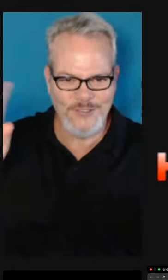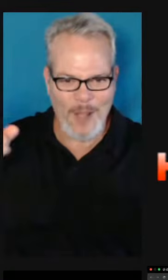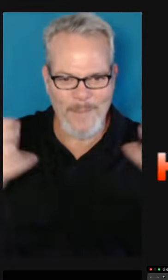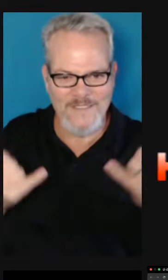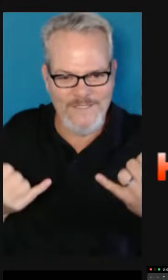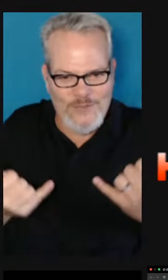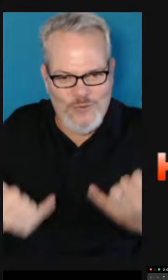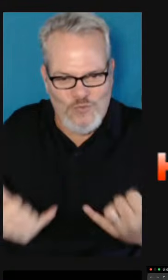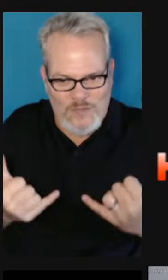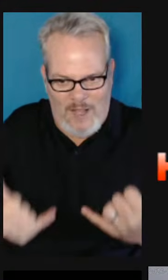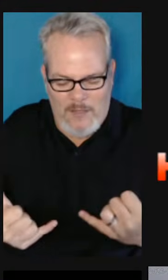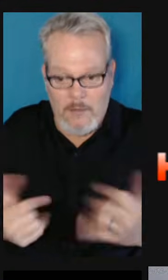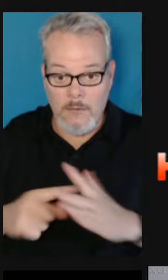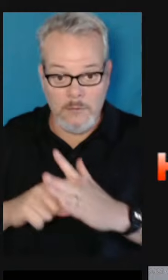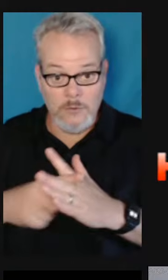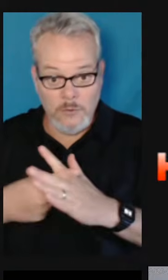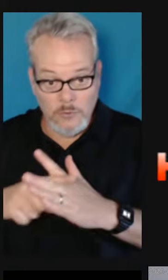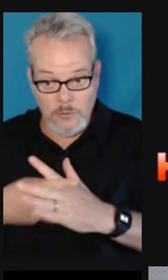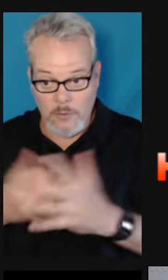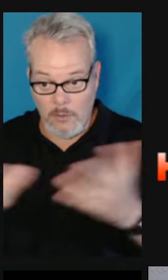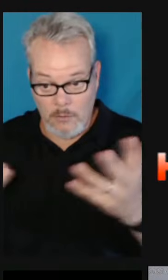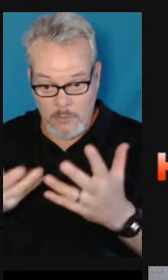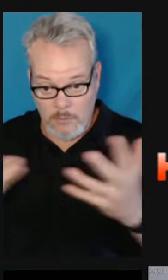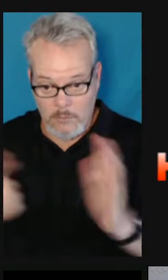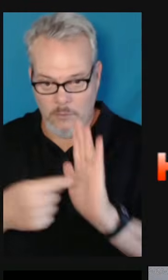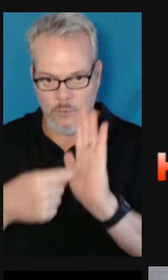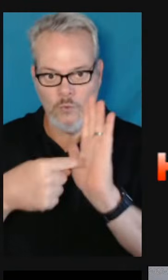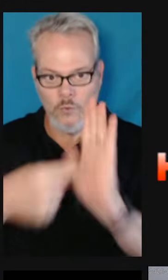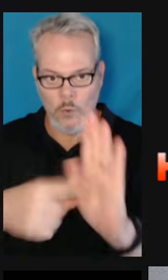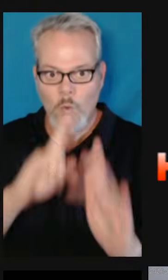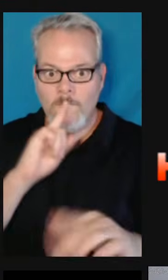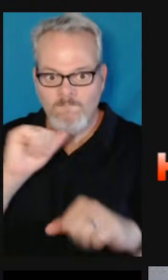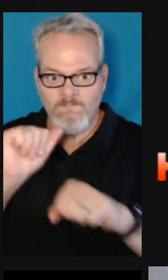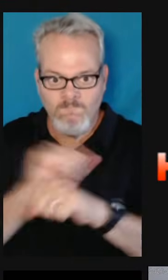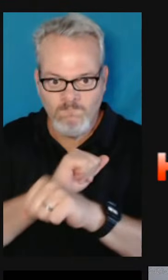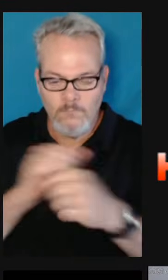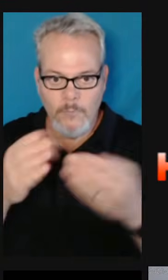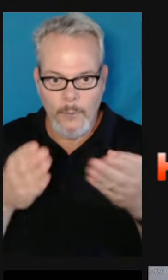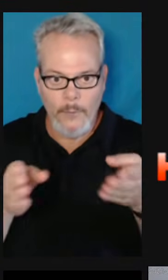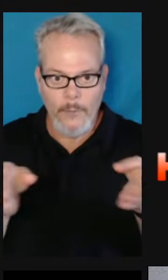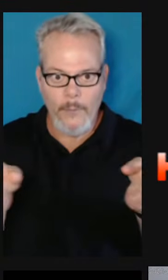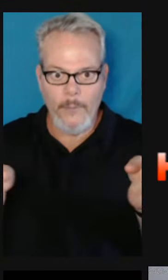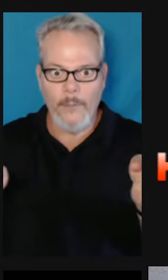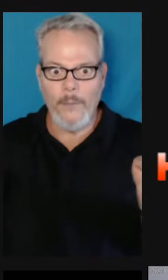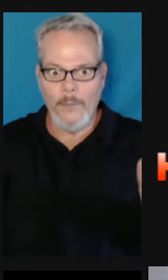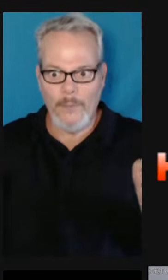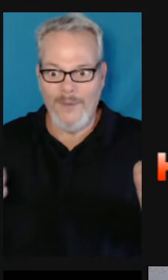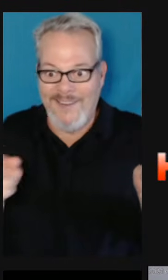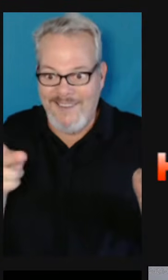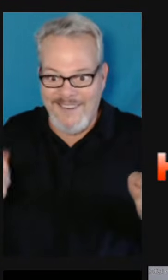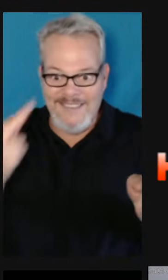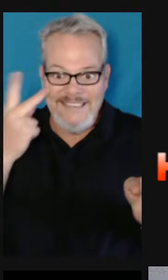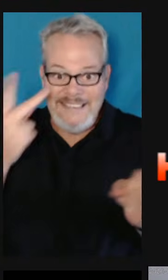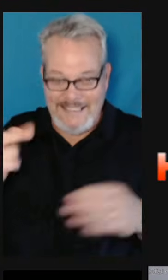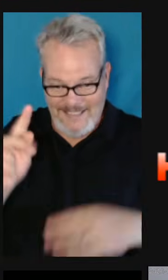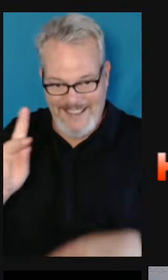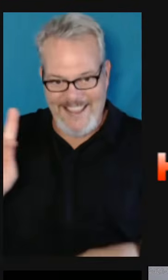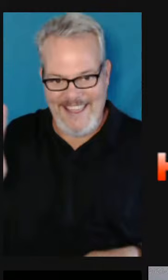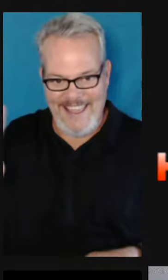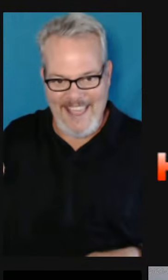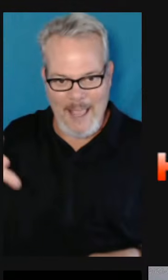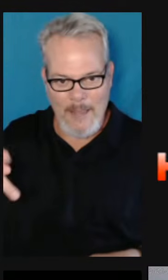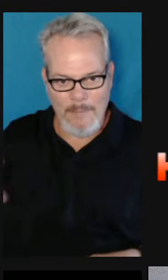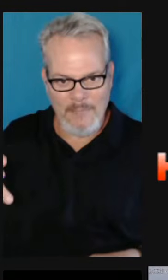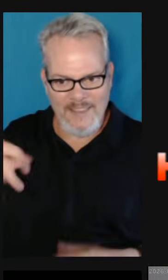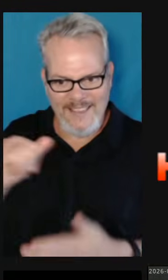I'll start off just by showing the actual wide view of the gas plume. So this is the KP camera on the side of Mauna Loa